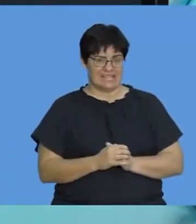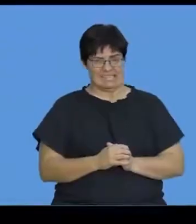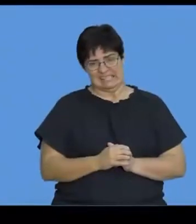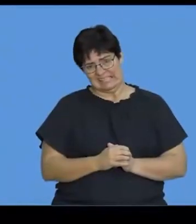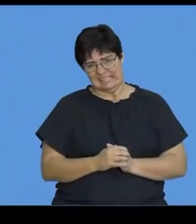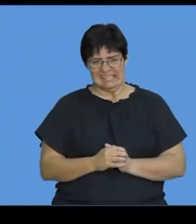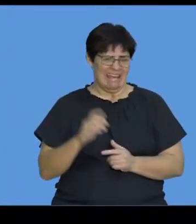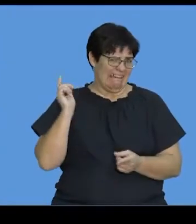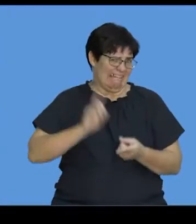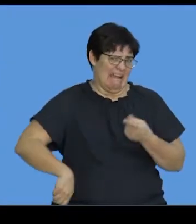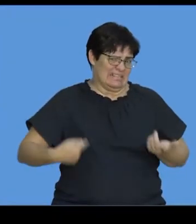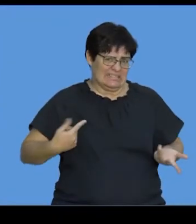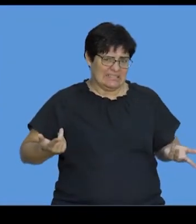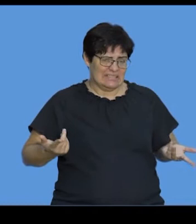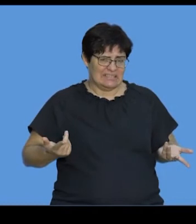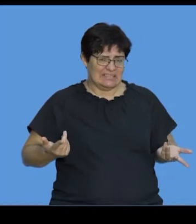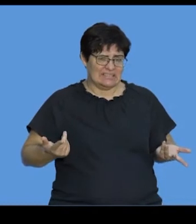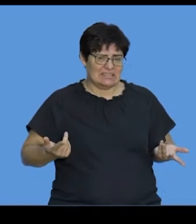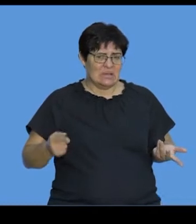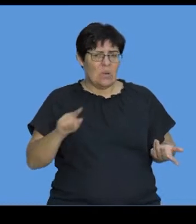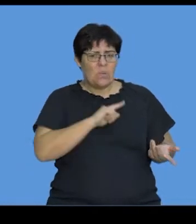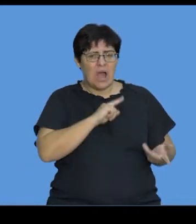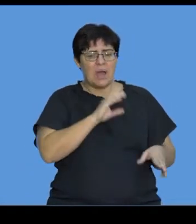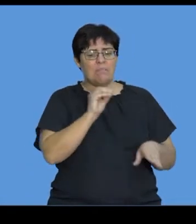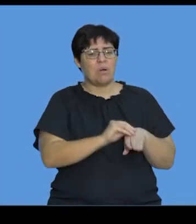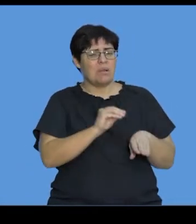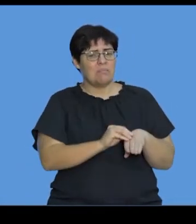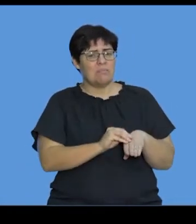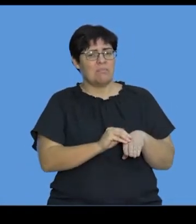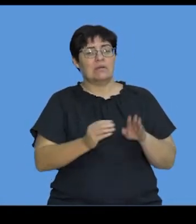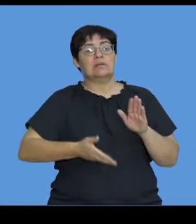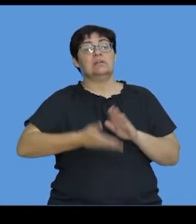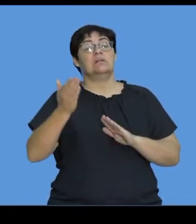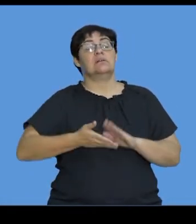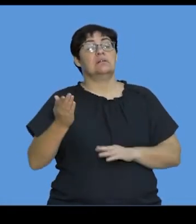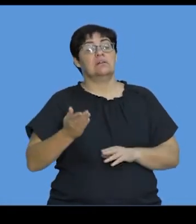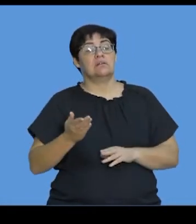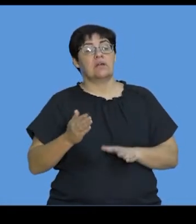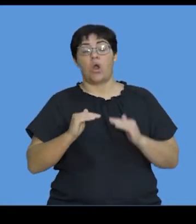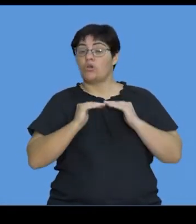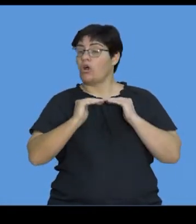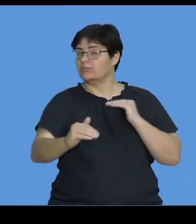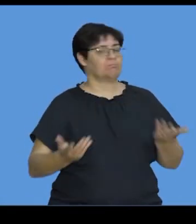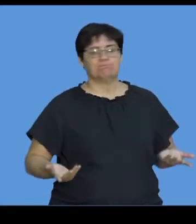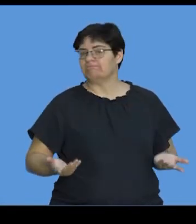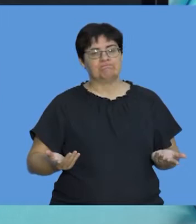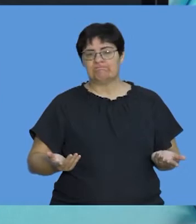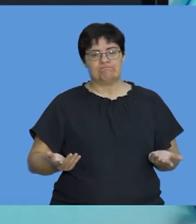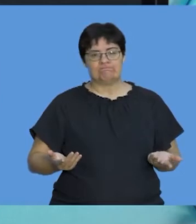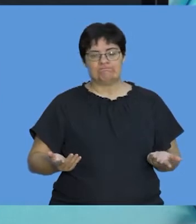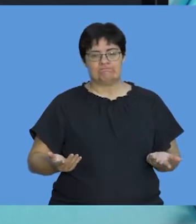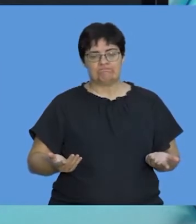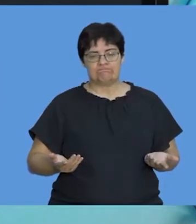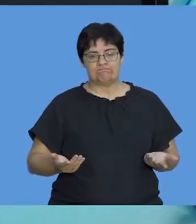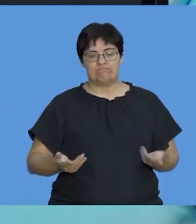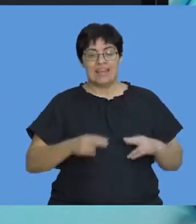I can't actually. The issue here is that the acceleration isn't constant. Okay?